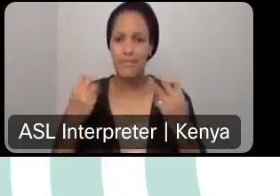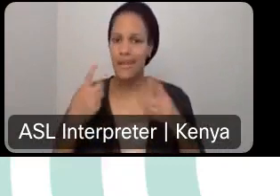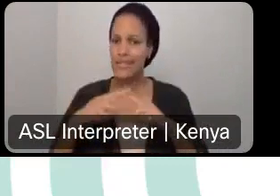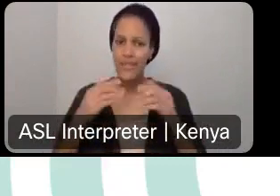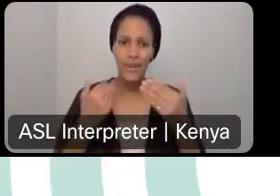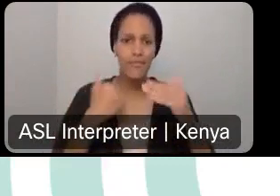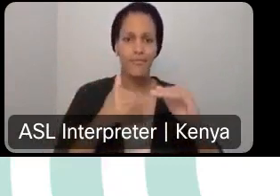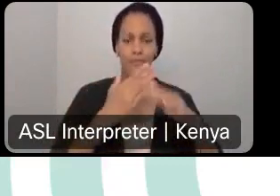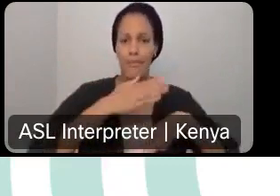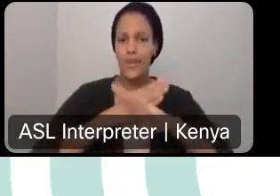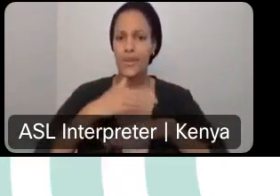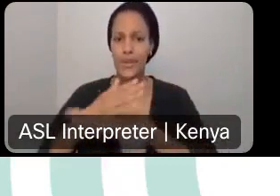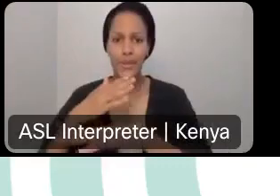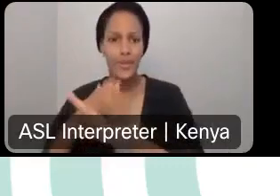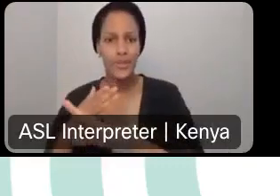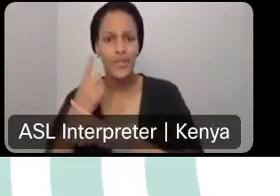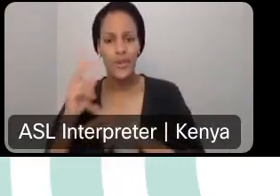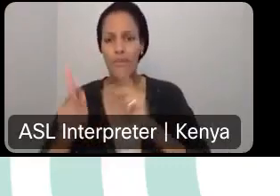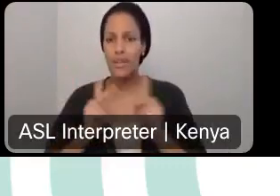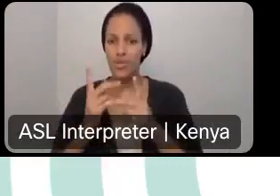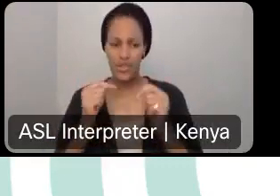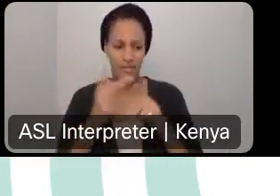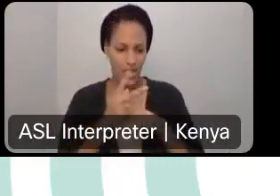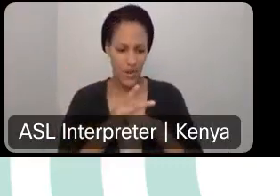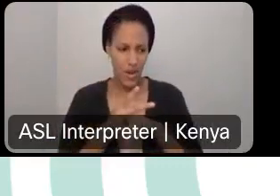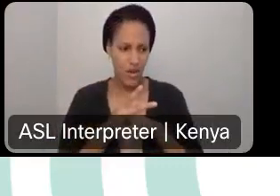a medication that works for them.